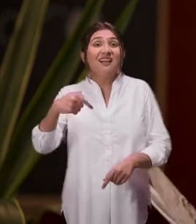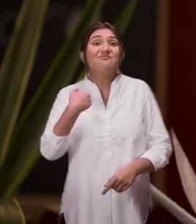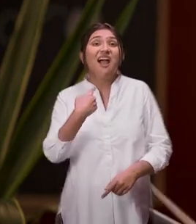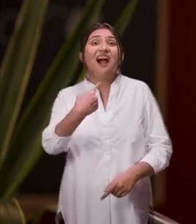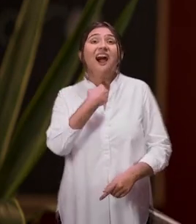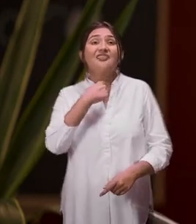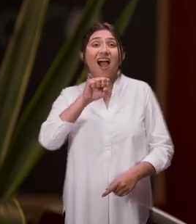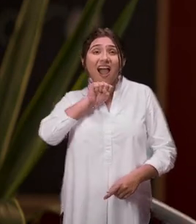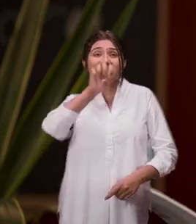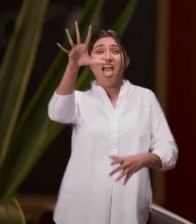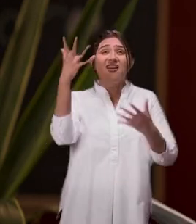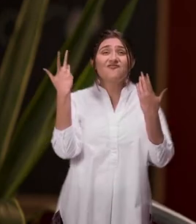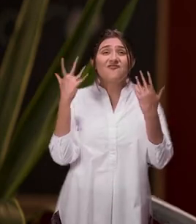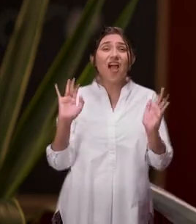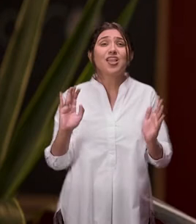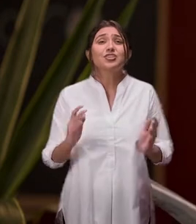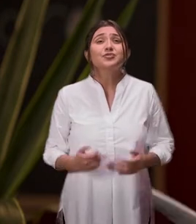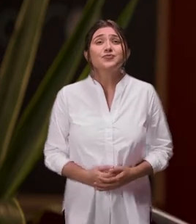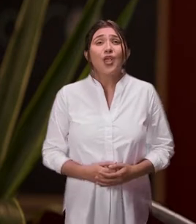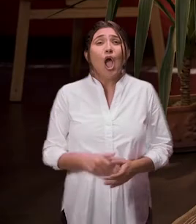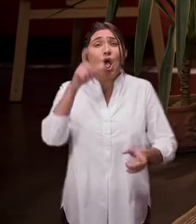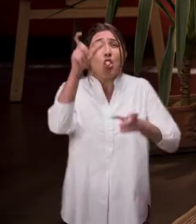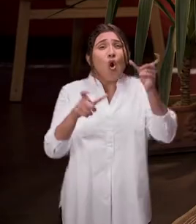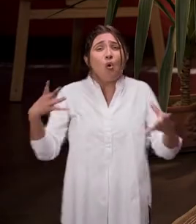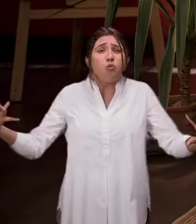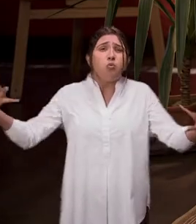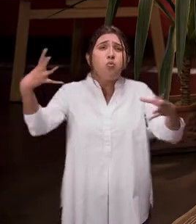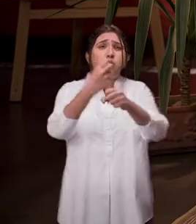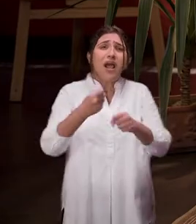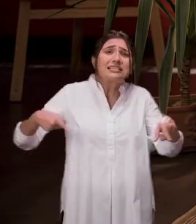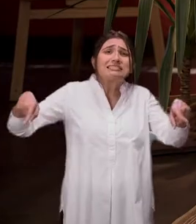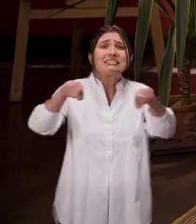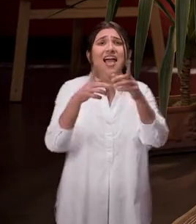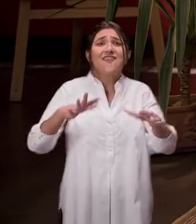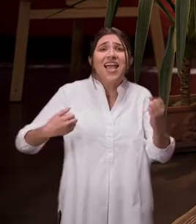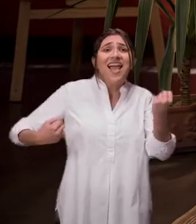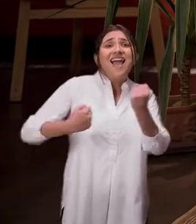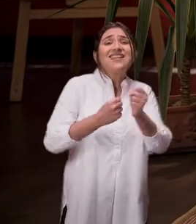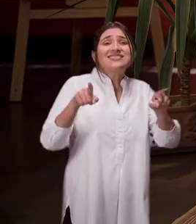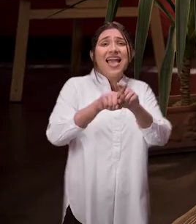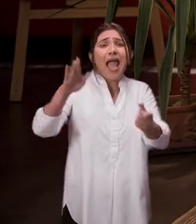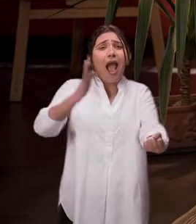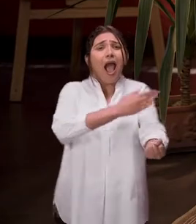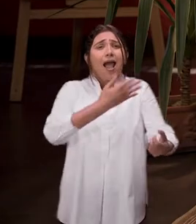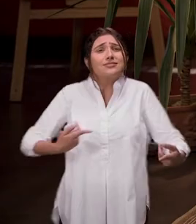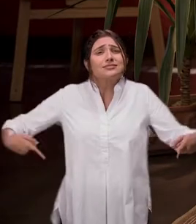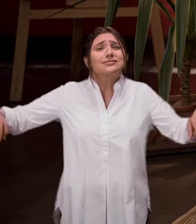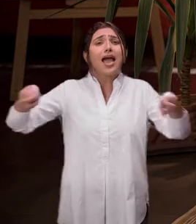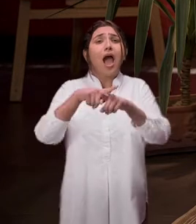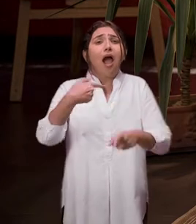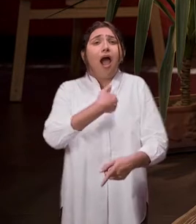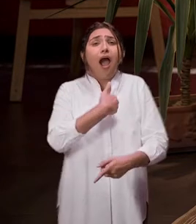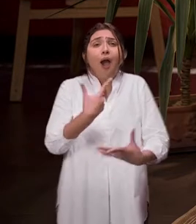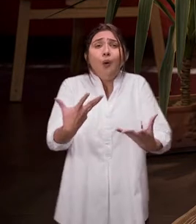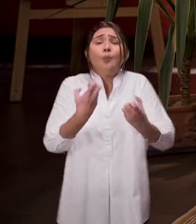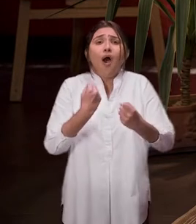And now my voice is louder than ever. Louder because people have joined me, and together we make a chorus